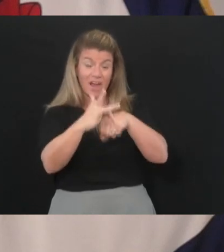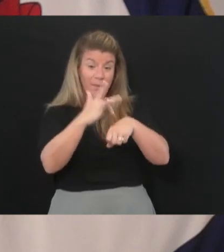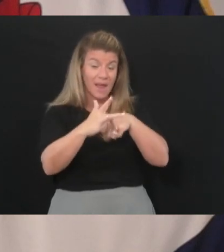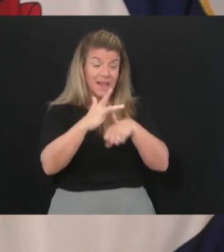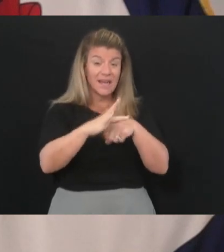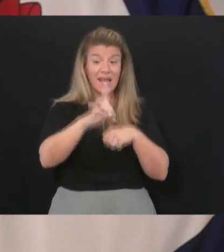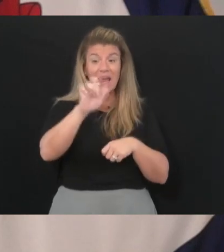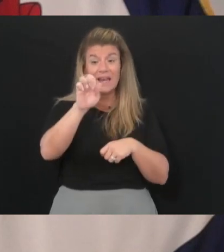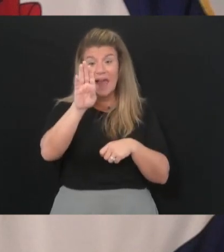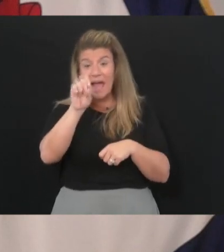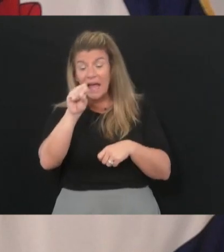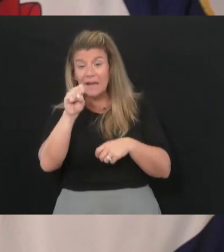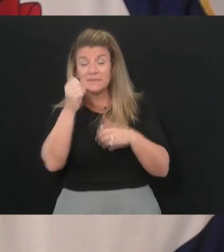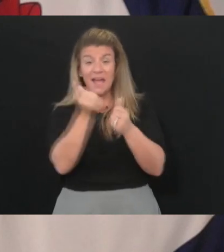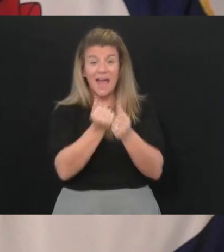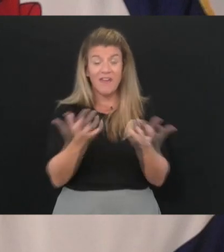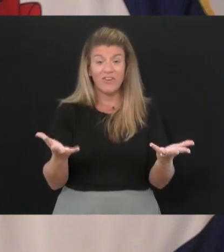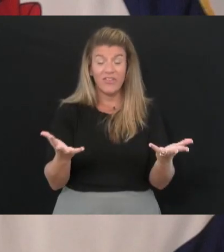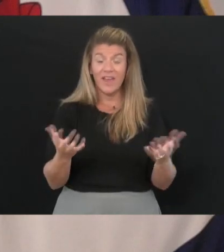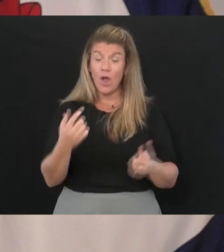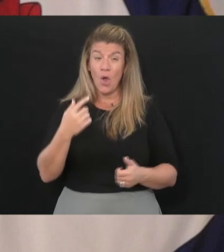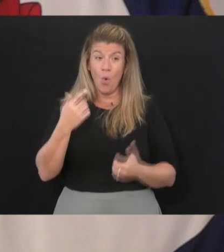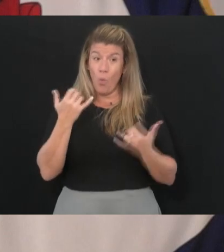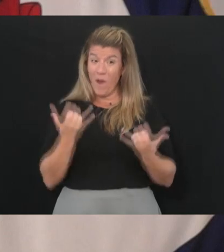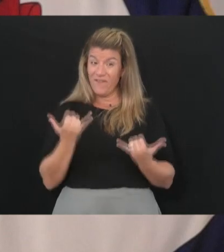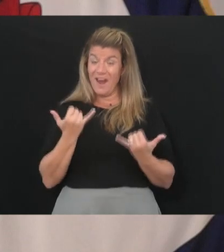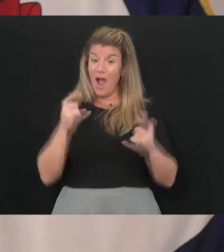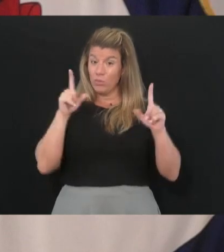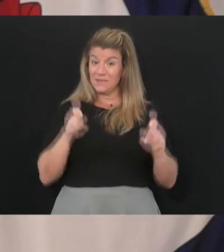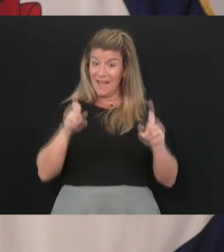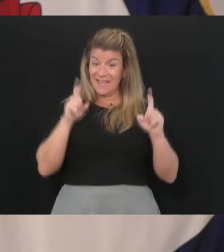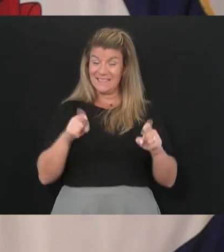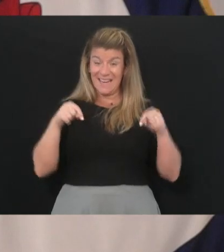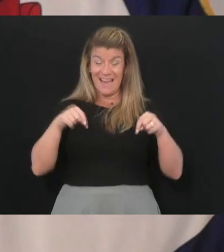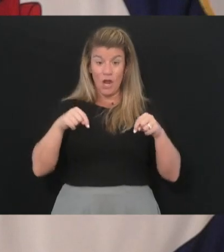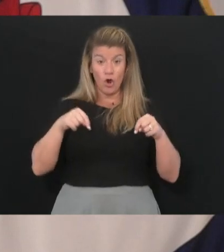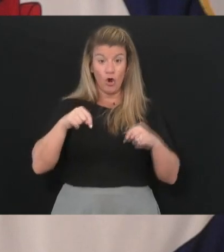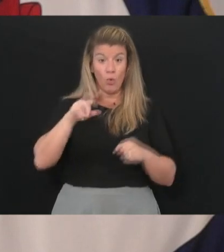so on like that, we have now tested in West Virginia